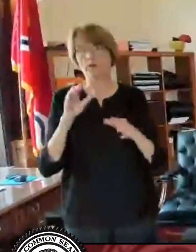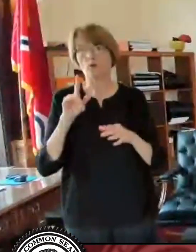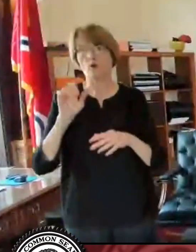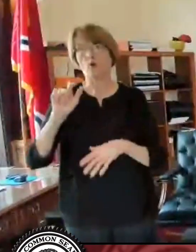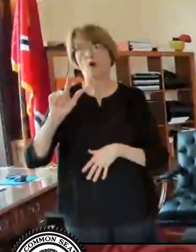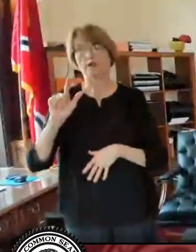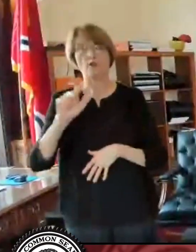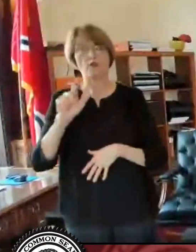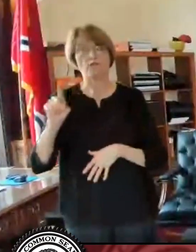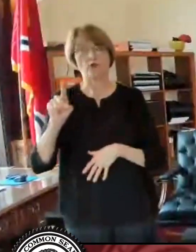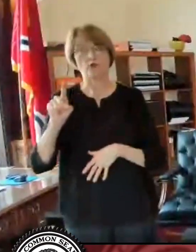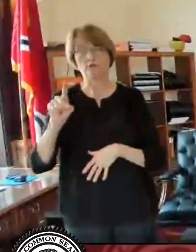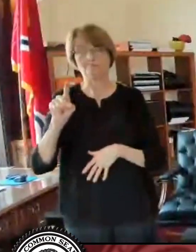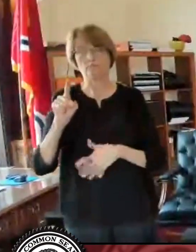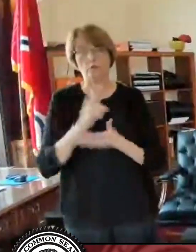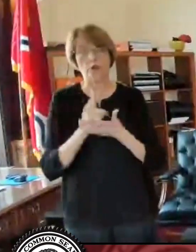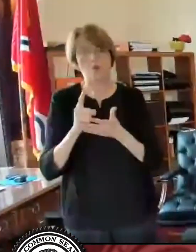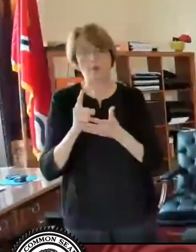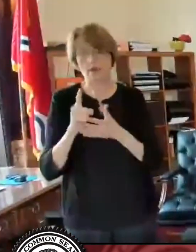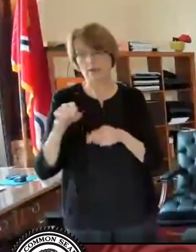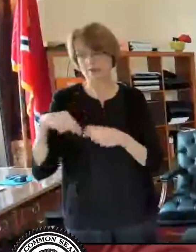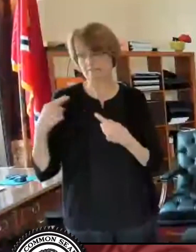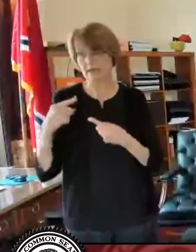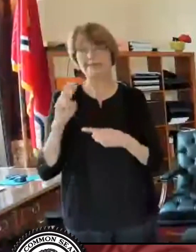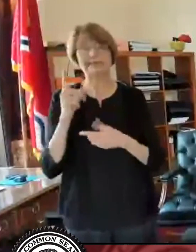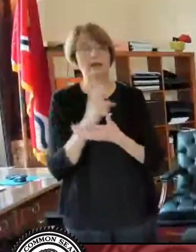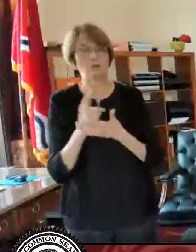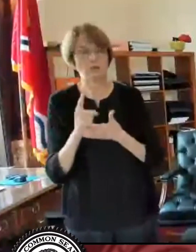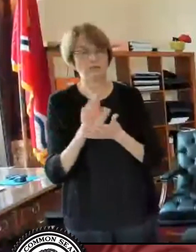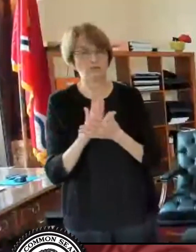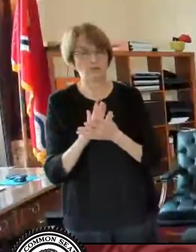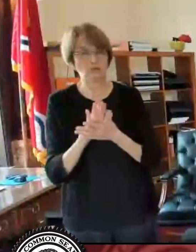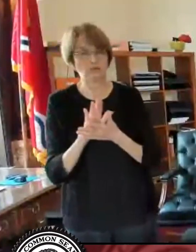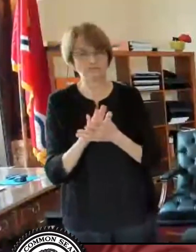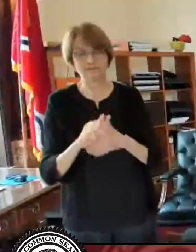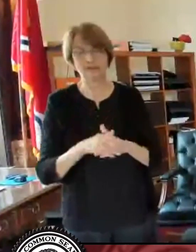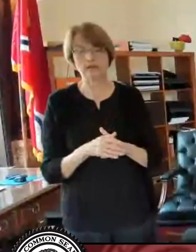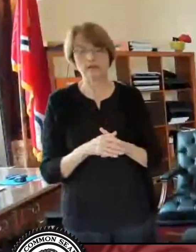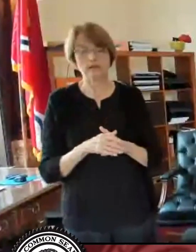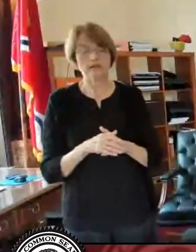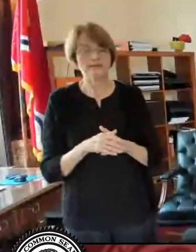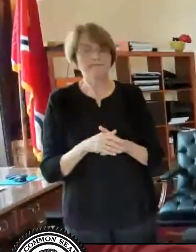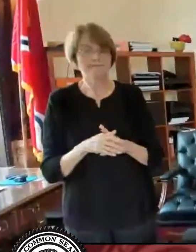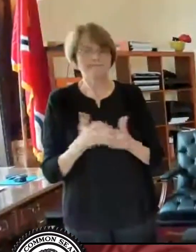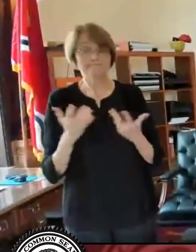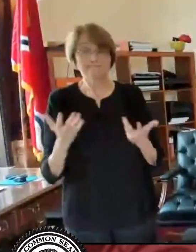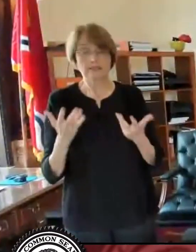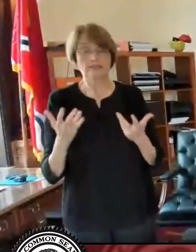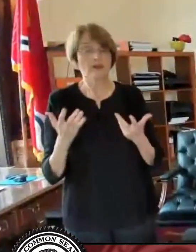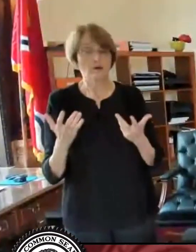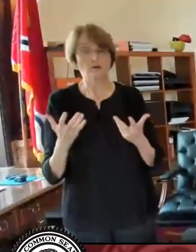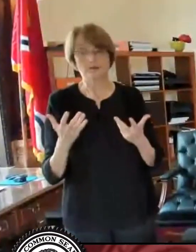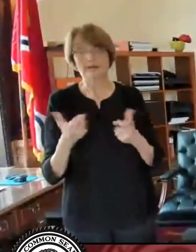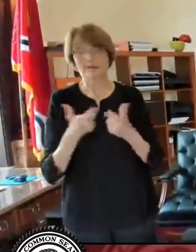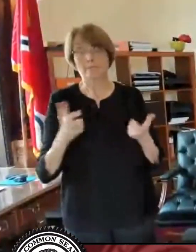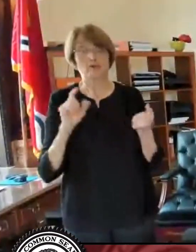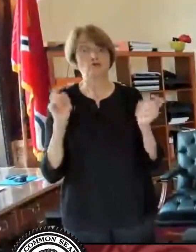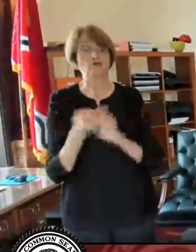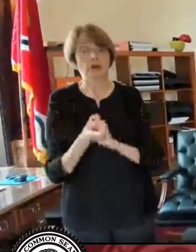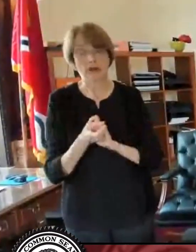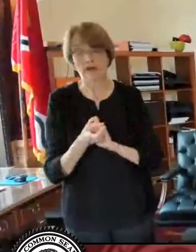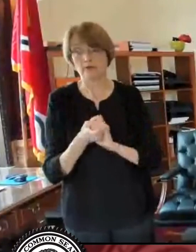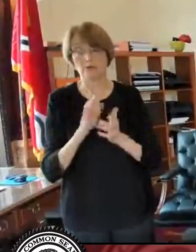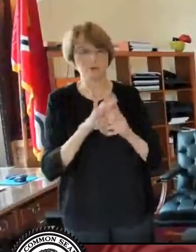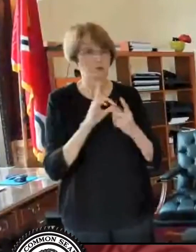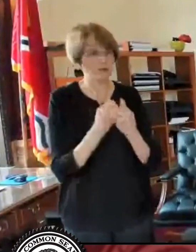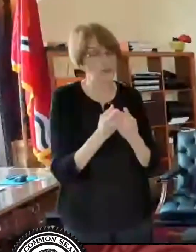of August, so that's only been a week. This is their second week in school. And this is a big change for everybody. It's a big change for school districts,